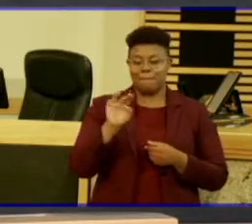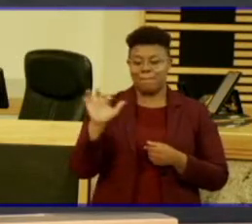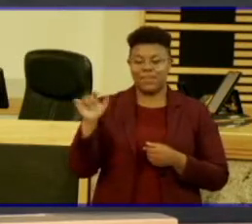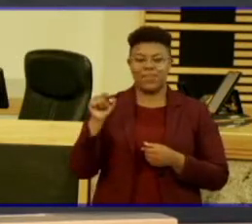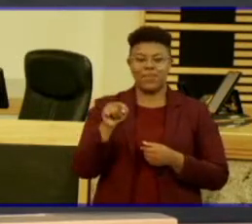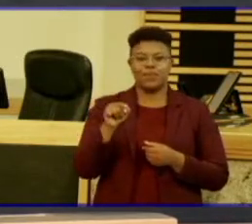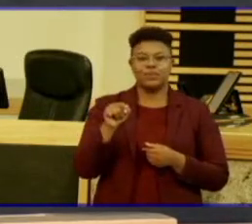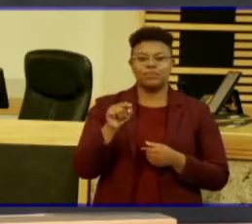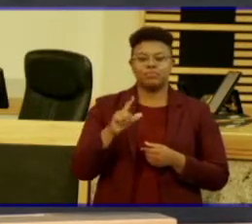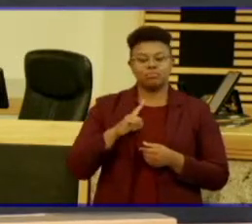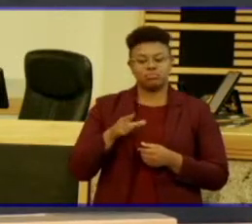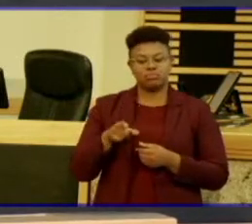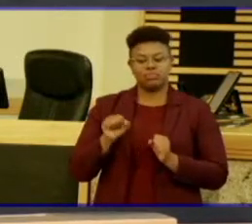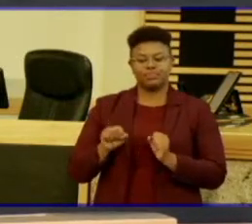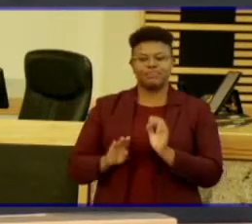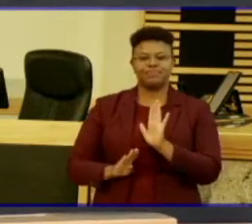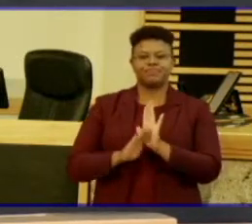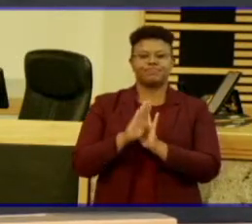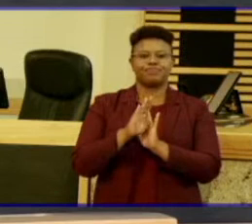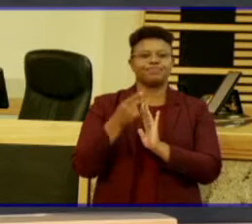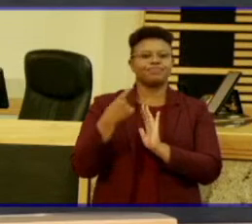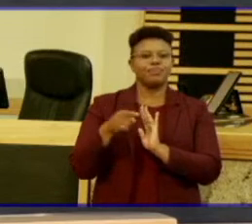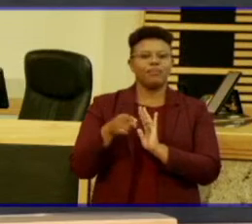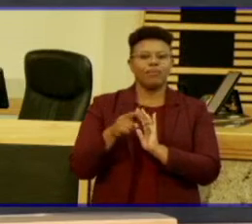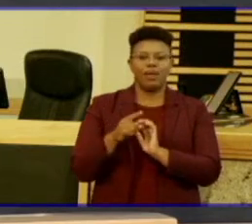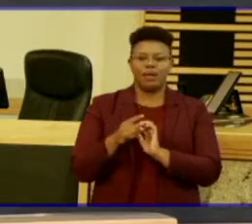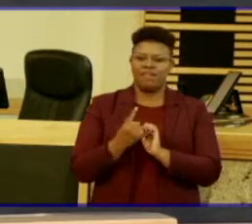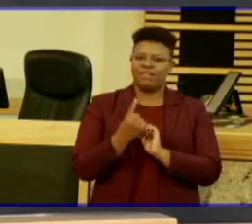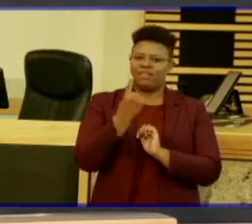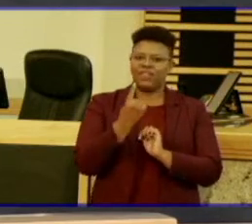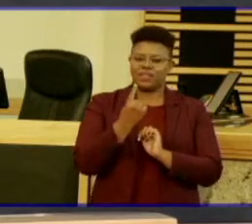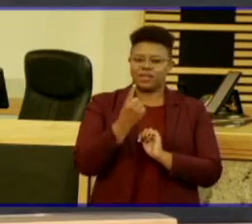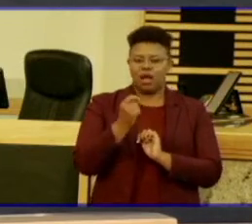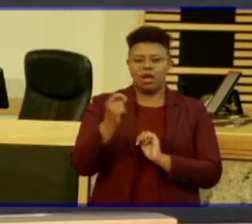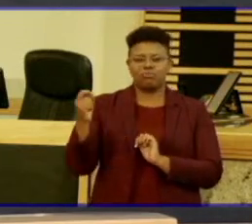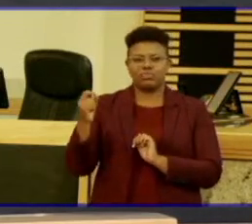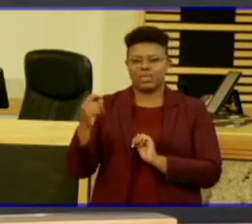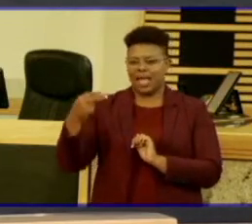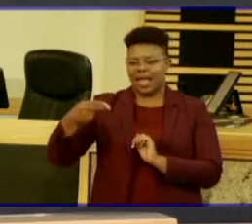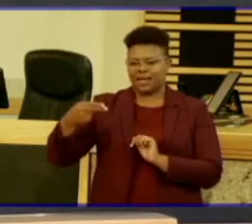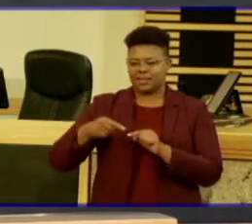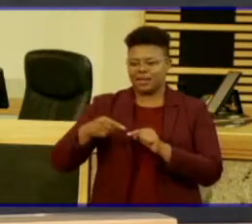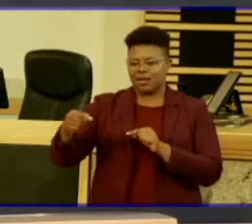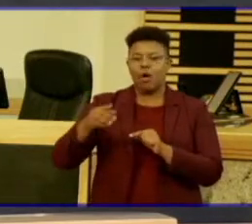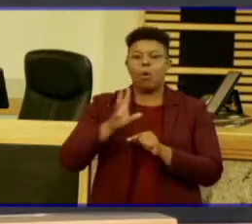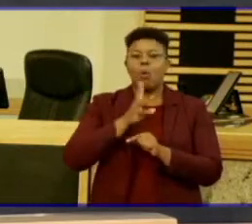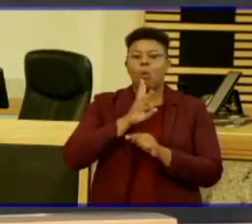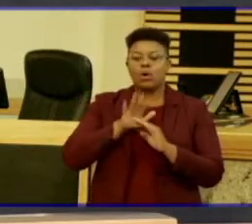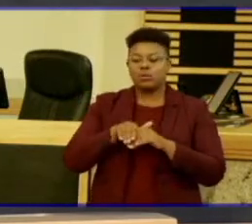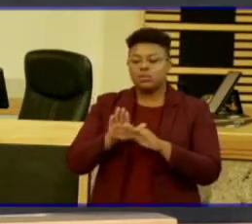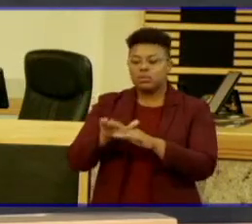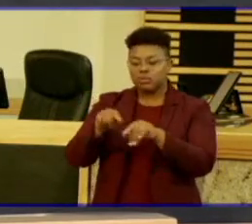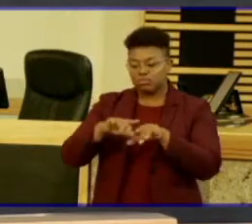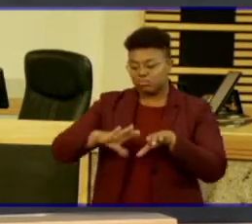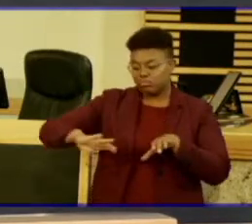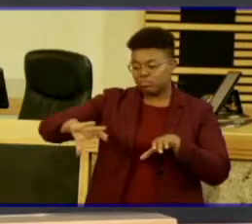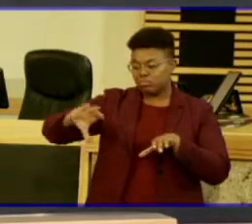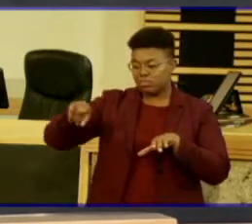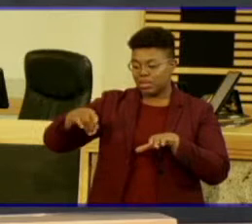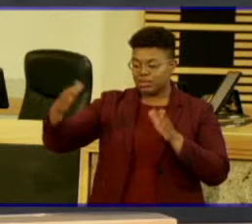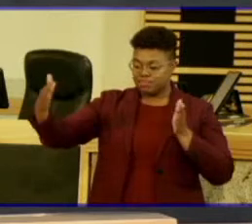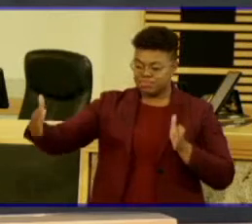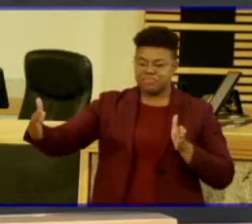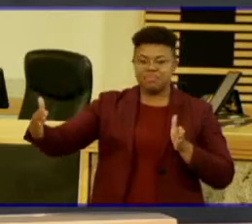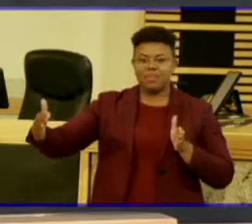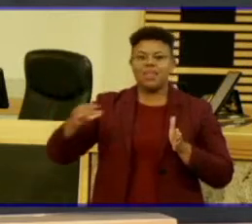to develop for the development of the first 100 hectare of the aquaculture development zone in Kuha. Phase